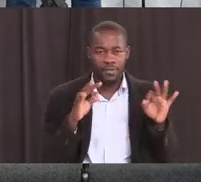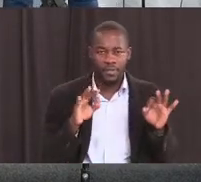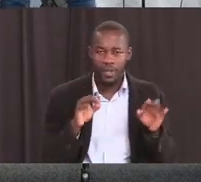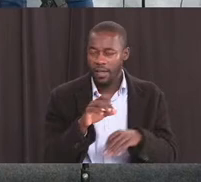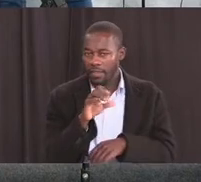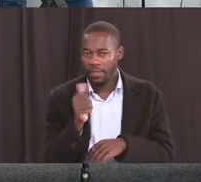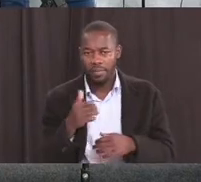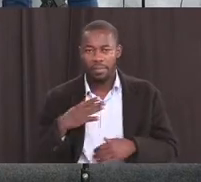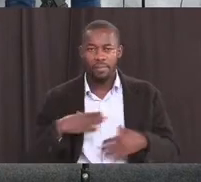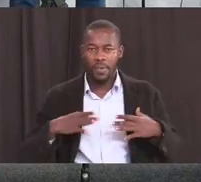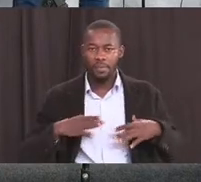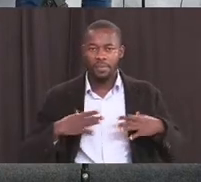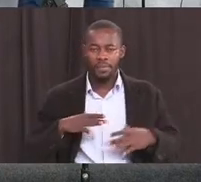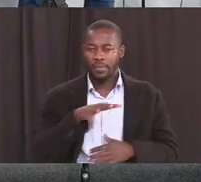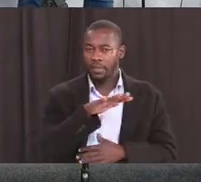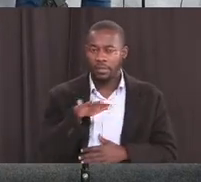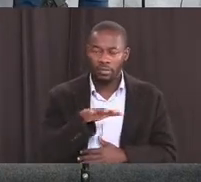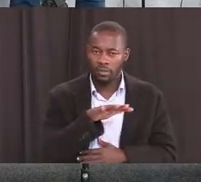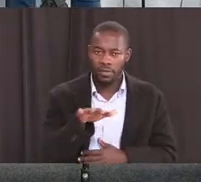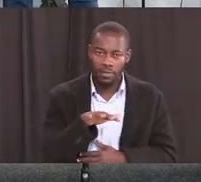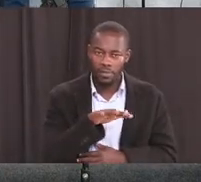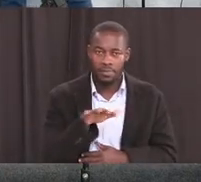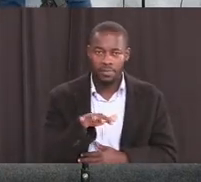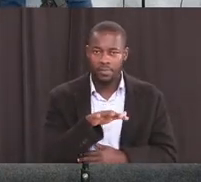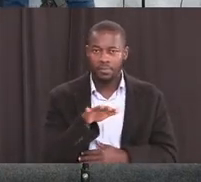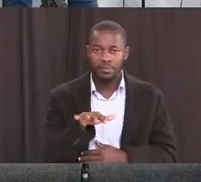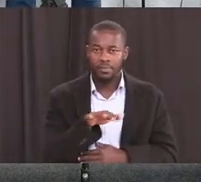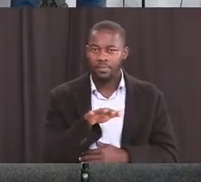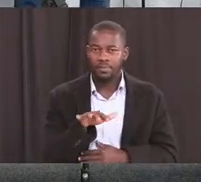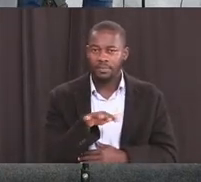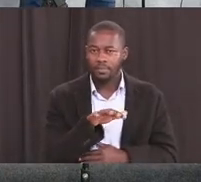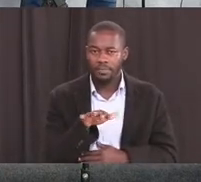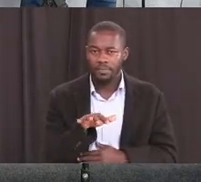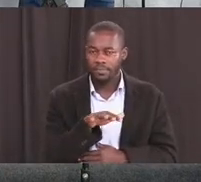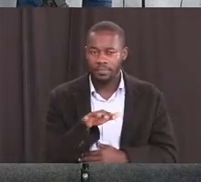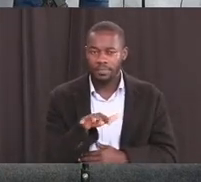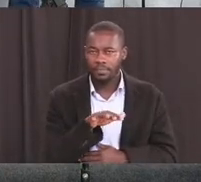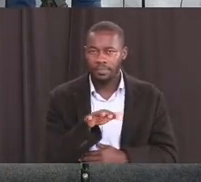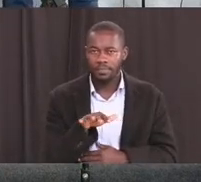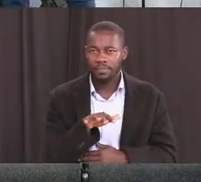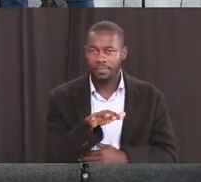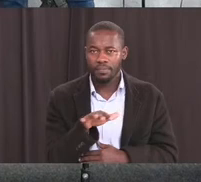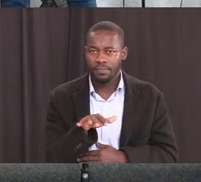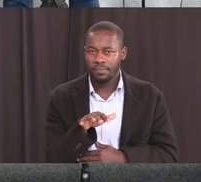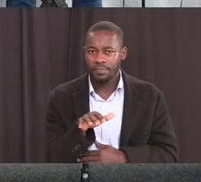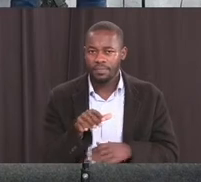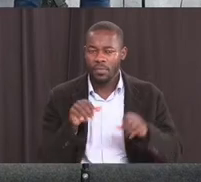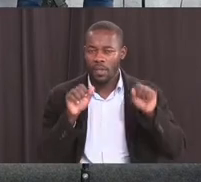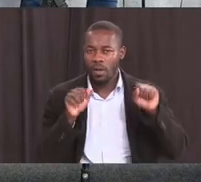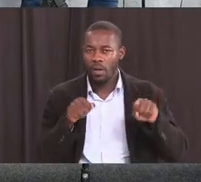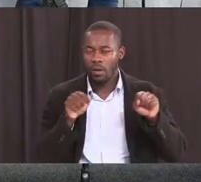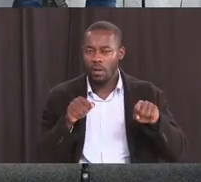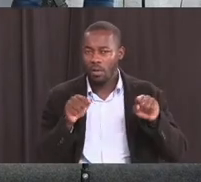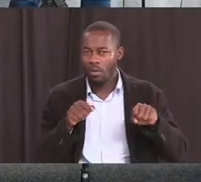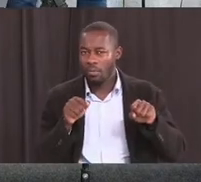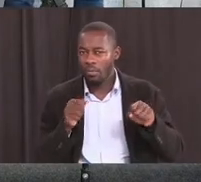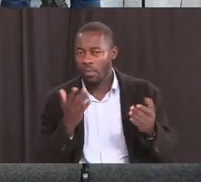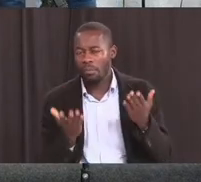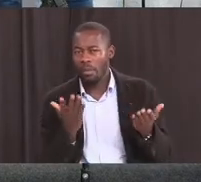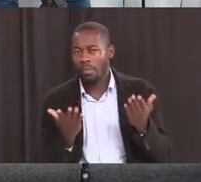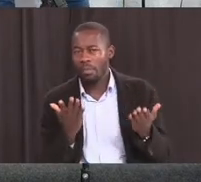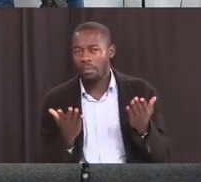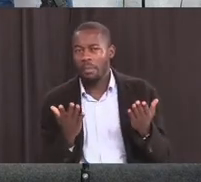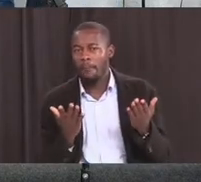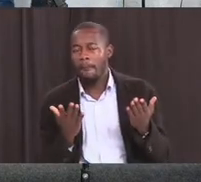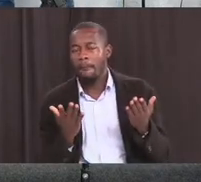you're still wrapped in. it might be like beliefs or just, yeah,